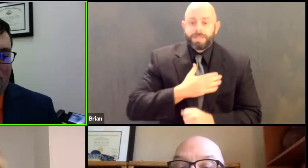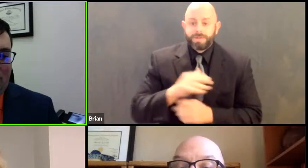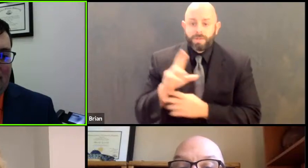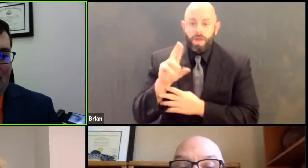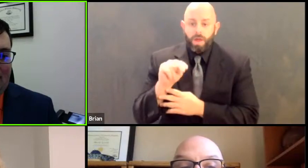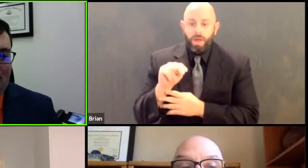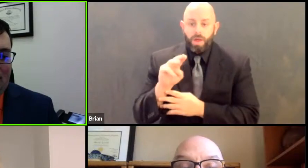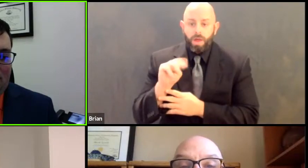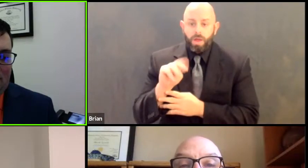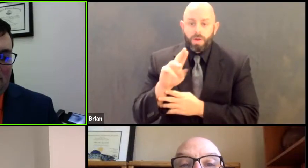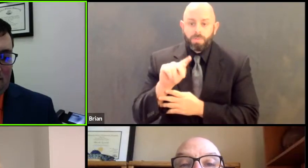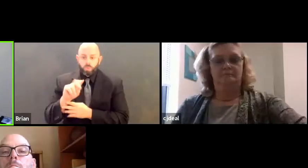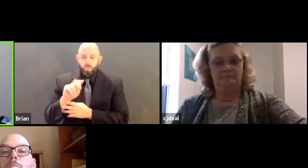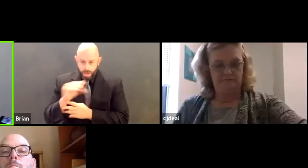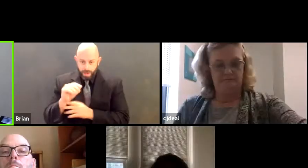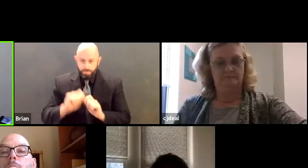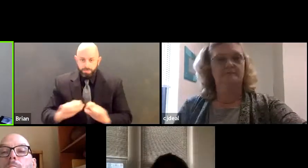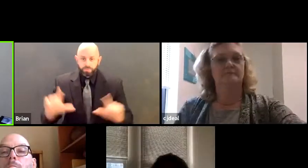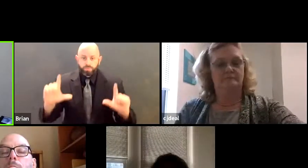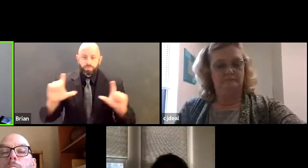that would be fantastic.